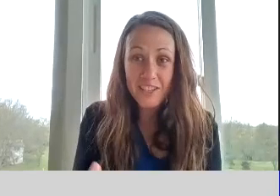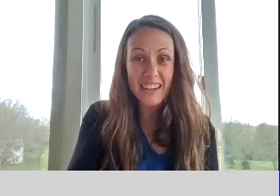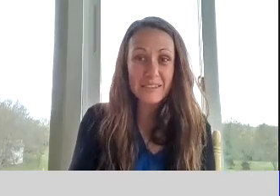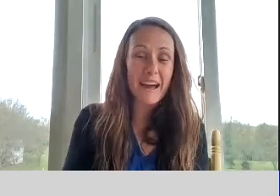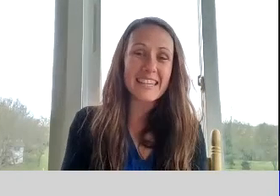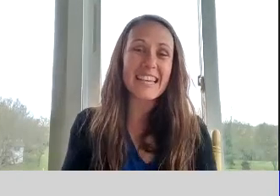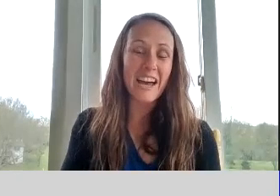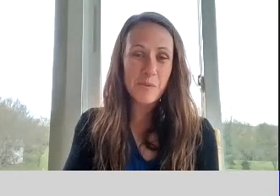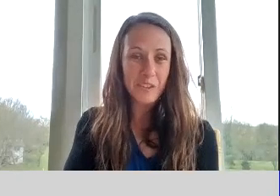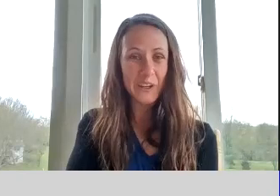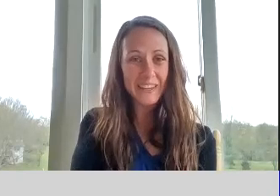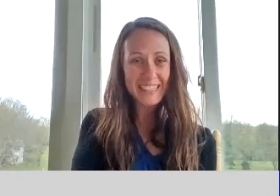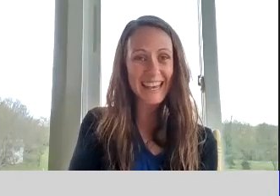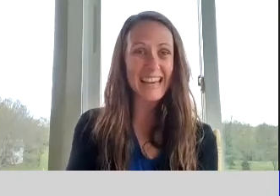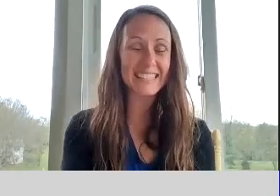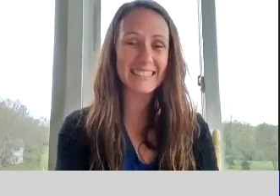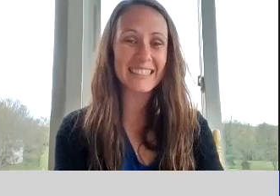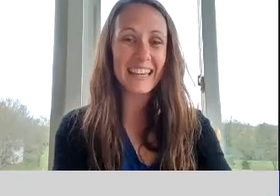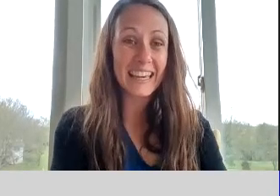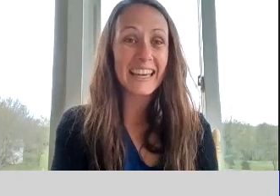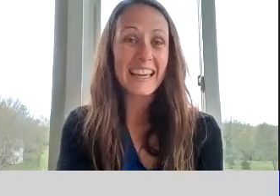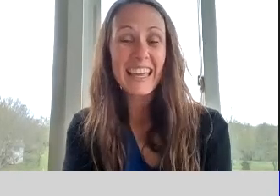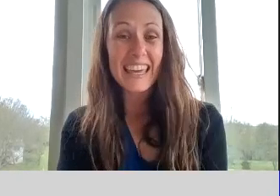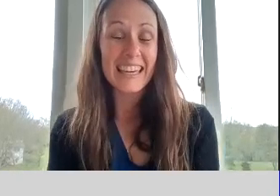We just talked about this animal. Who is this?